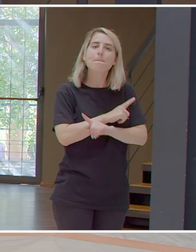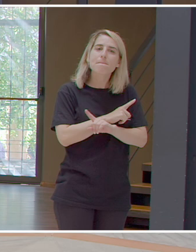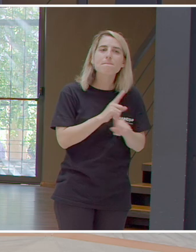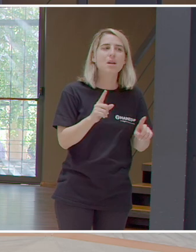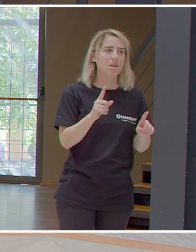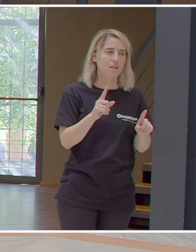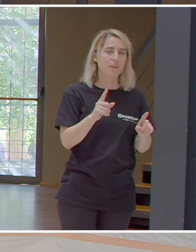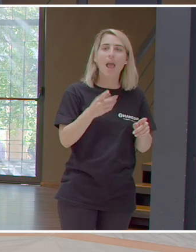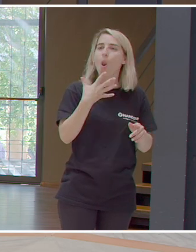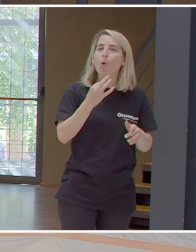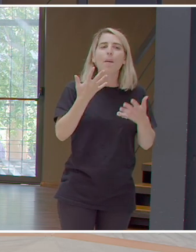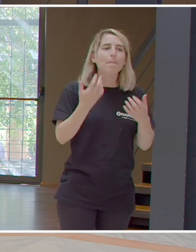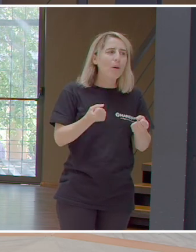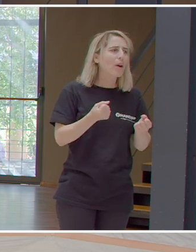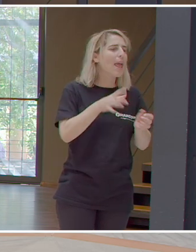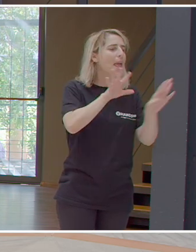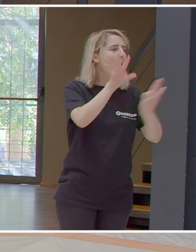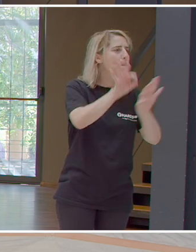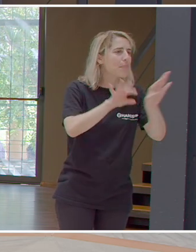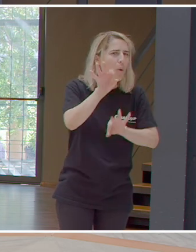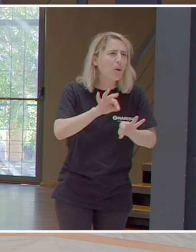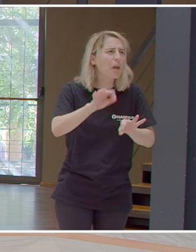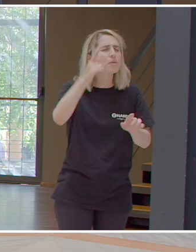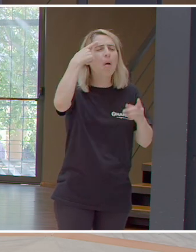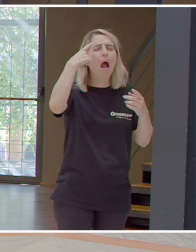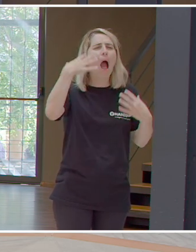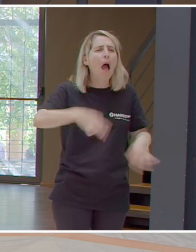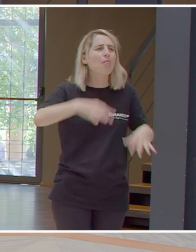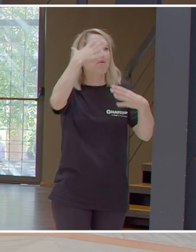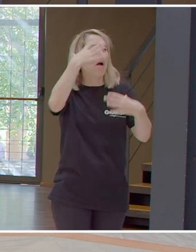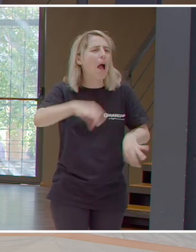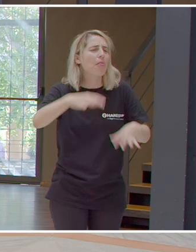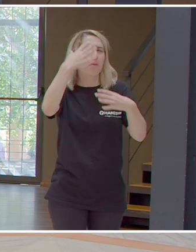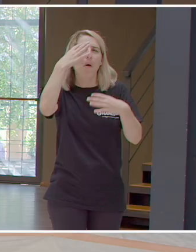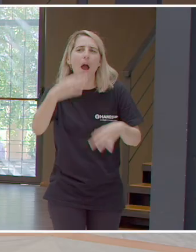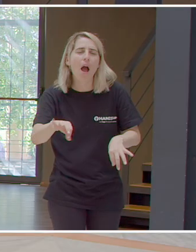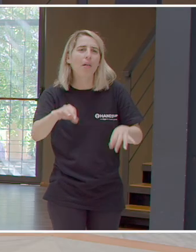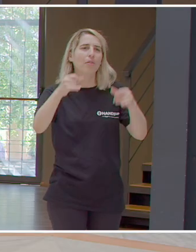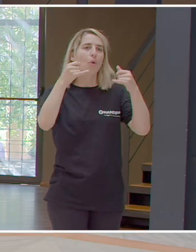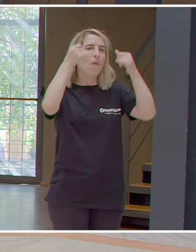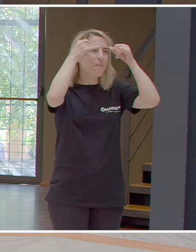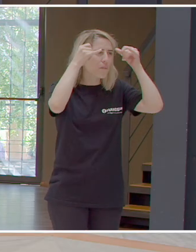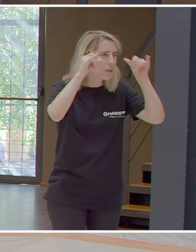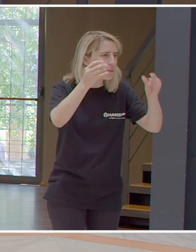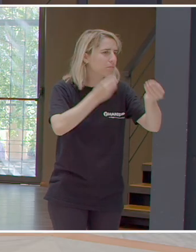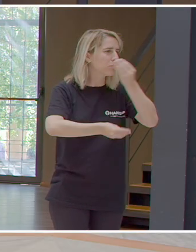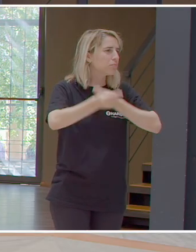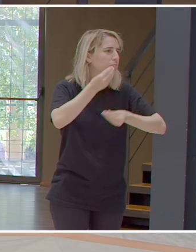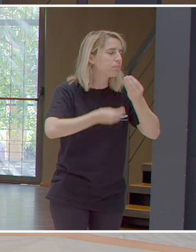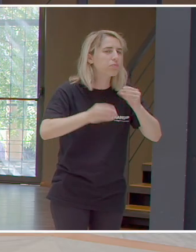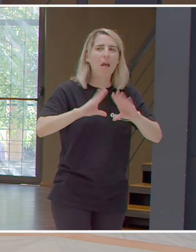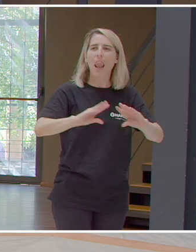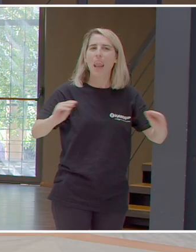1,000 uninformed choices by eating animal heavy and saturated fats heavy,